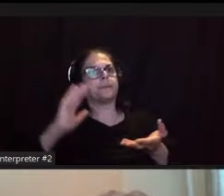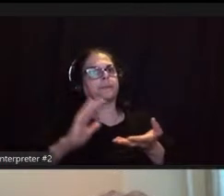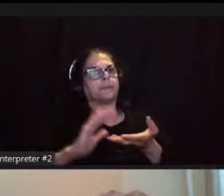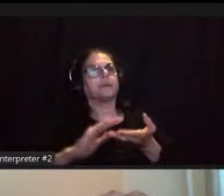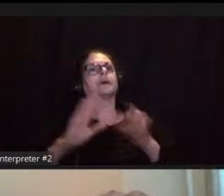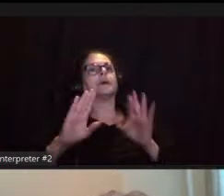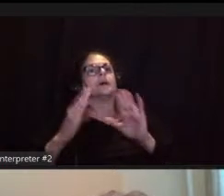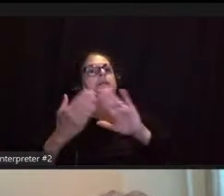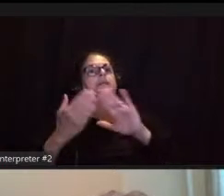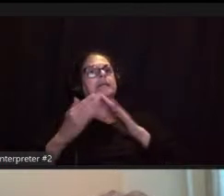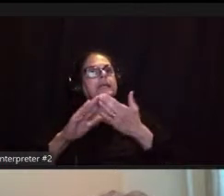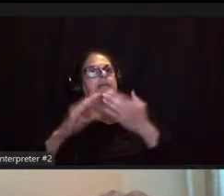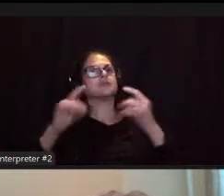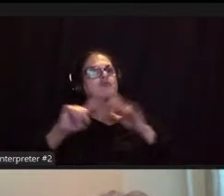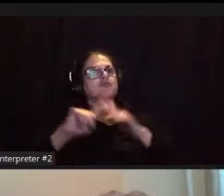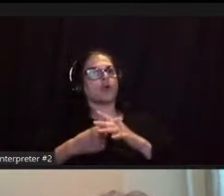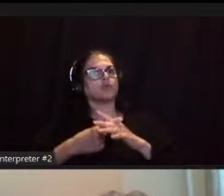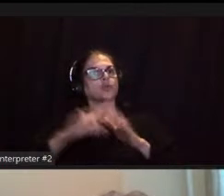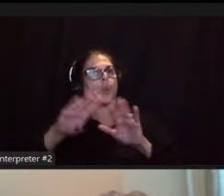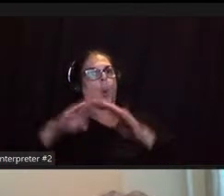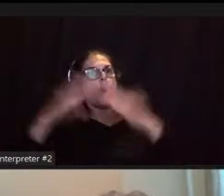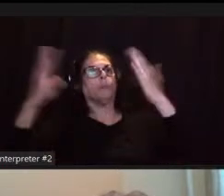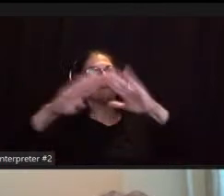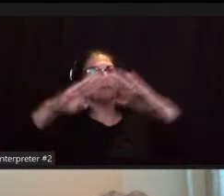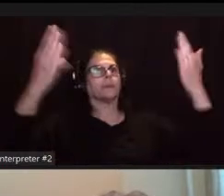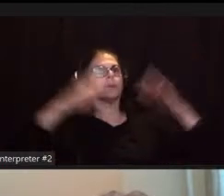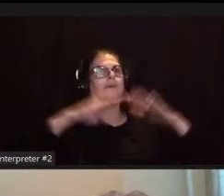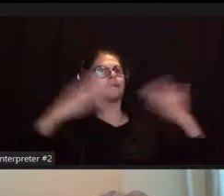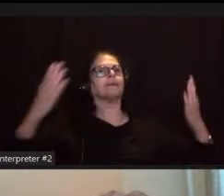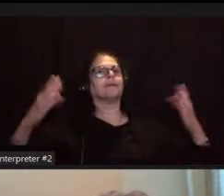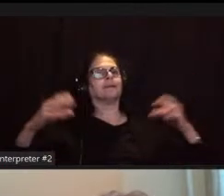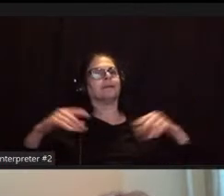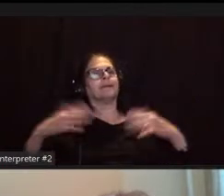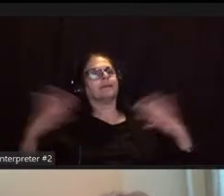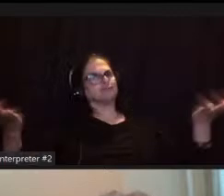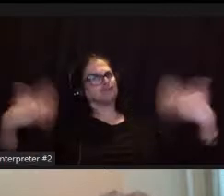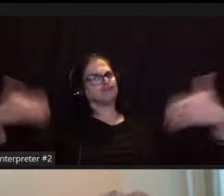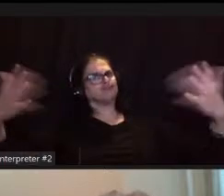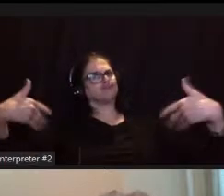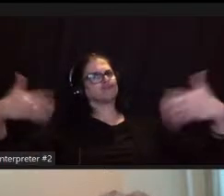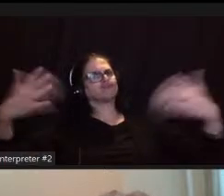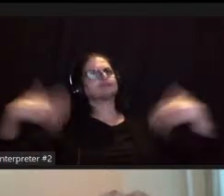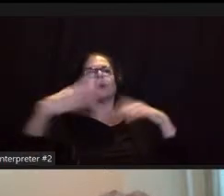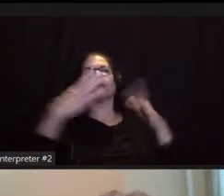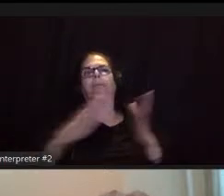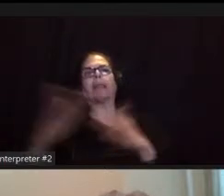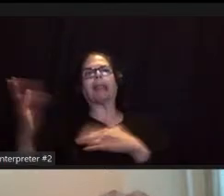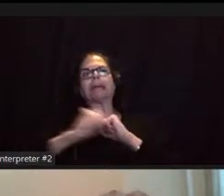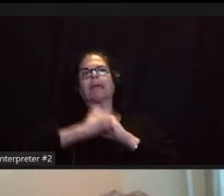have plans for how we're going to market and encourage ridership to come back to CTA.